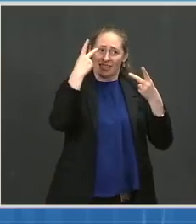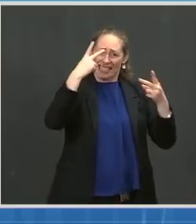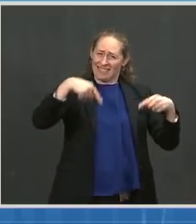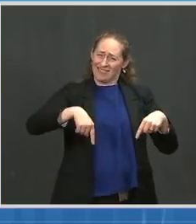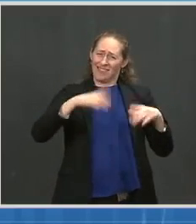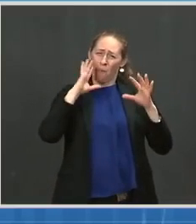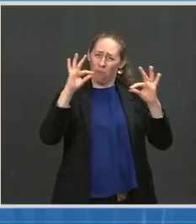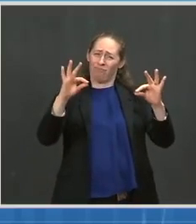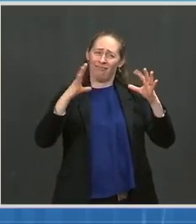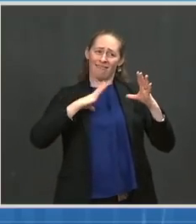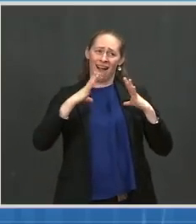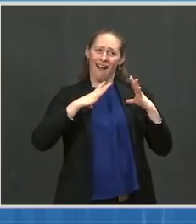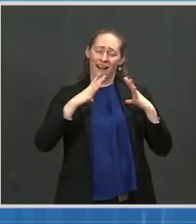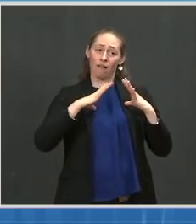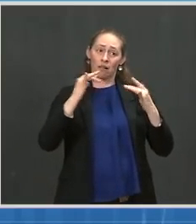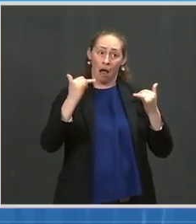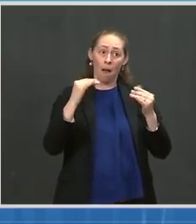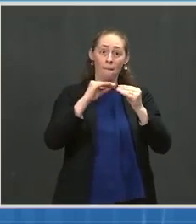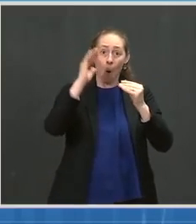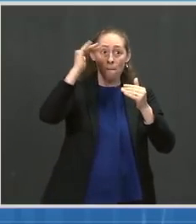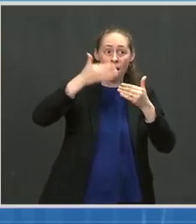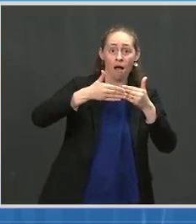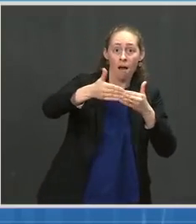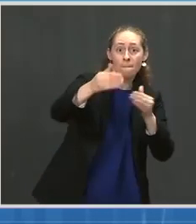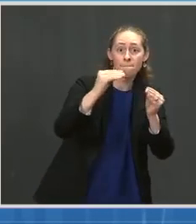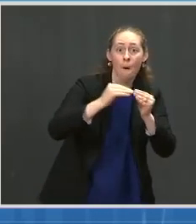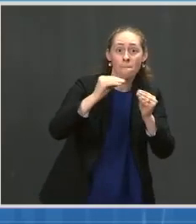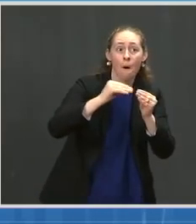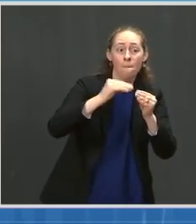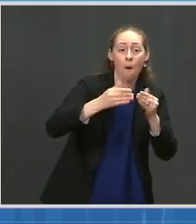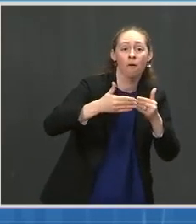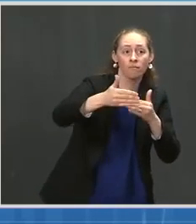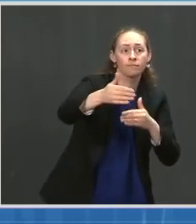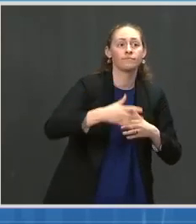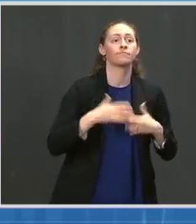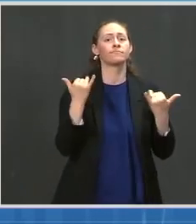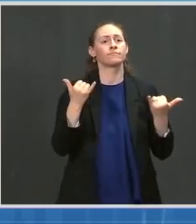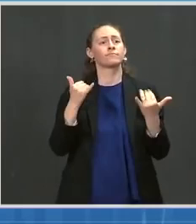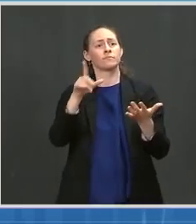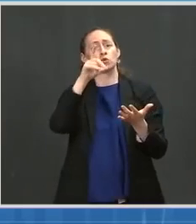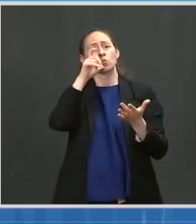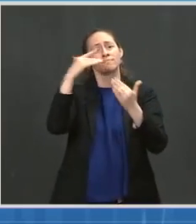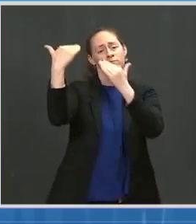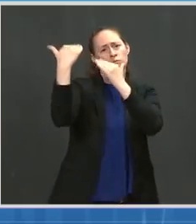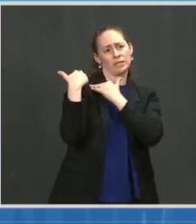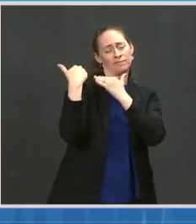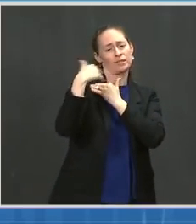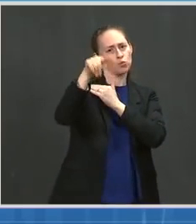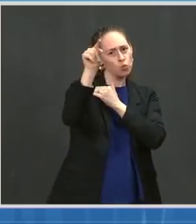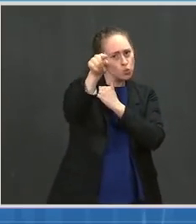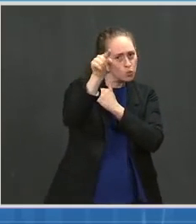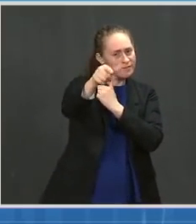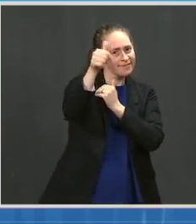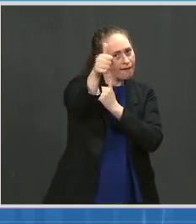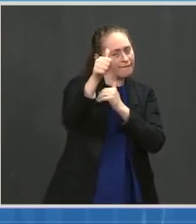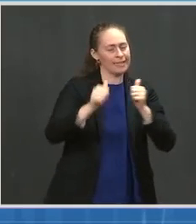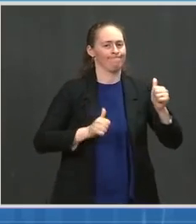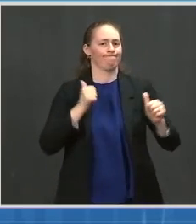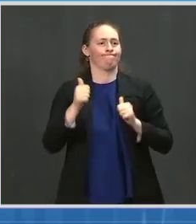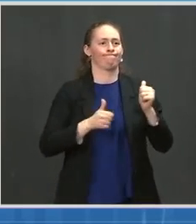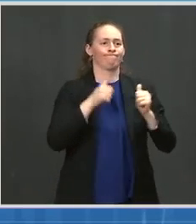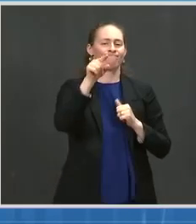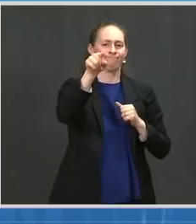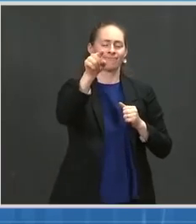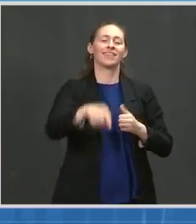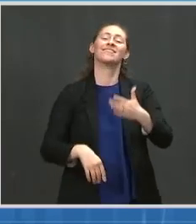accomplish the task ahead. But it will take all of us stepping up to help the people we love to get vaccinated. Thank you very much, and